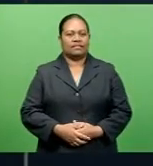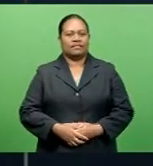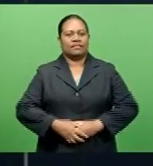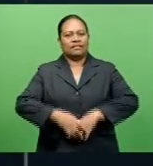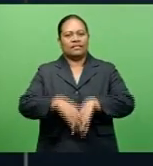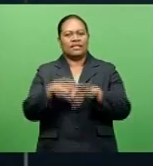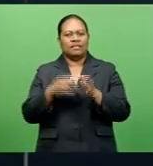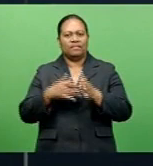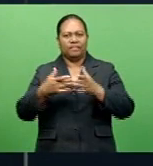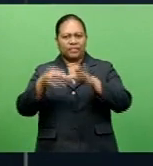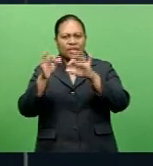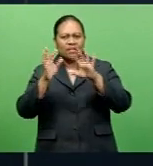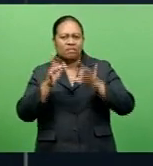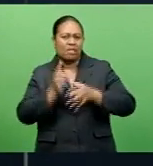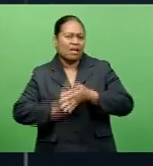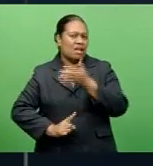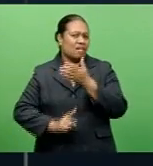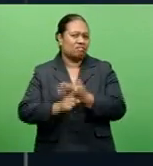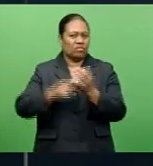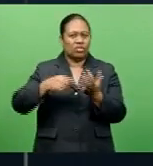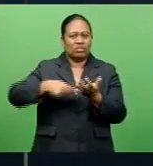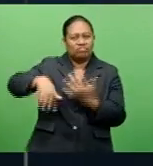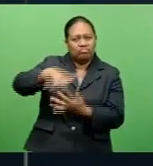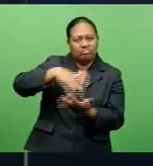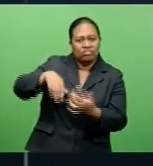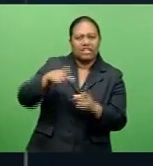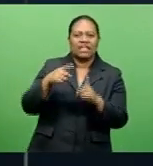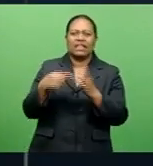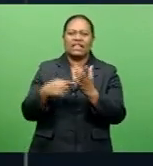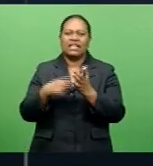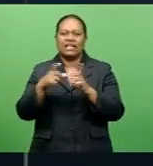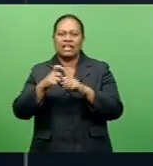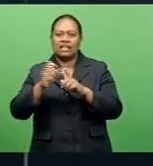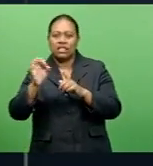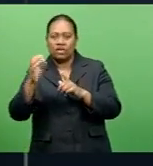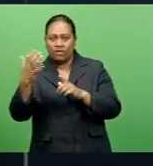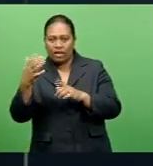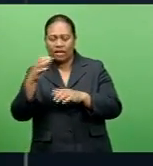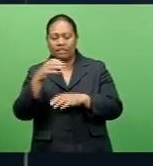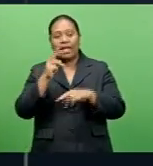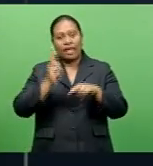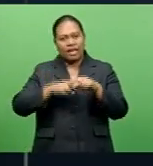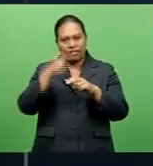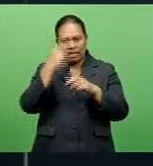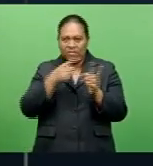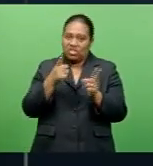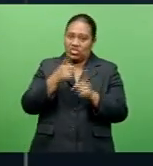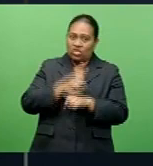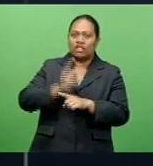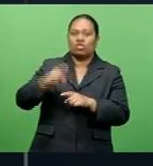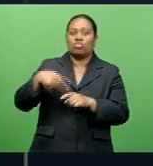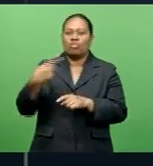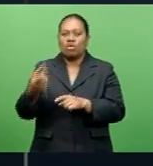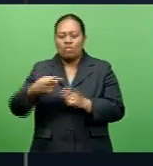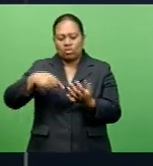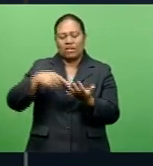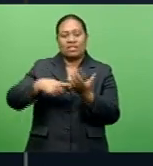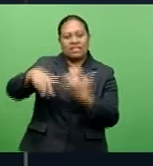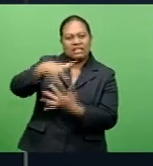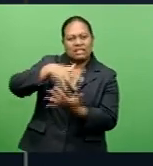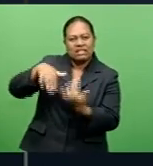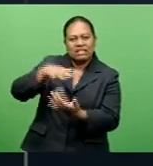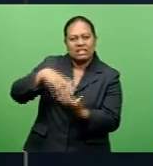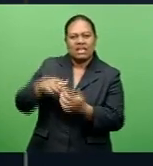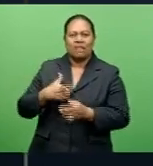The potential remains high for tropical depression TD05F to turn into a tropical cyclone early tomorrow. Meanwhile, much of Fiji